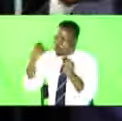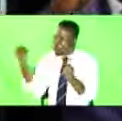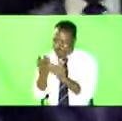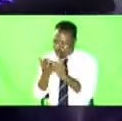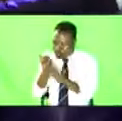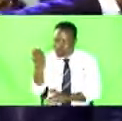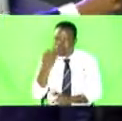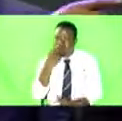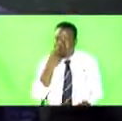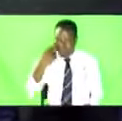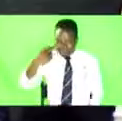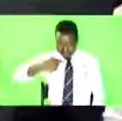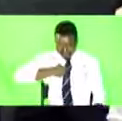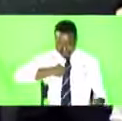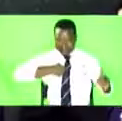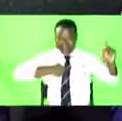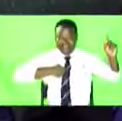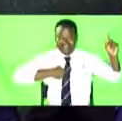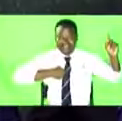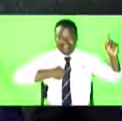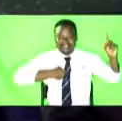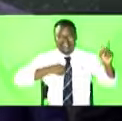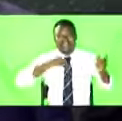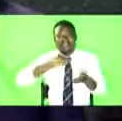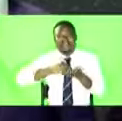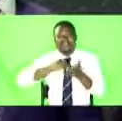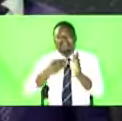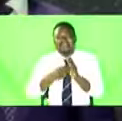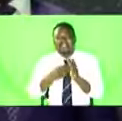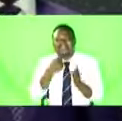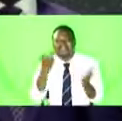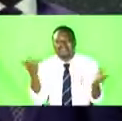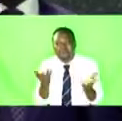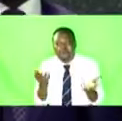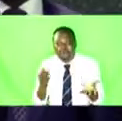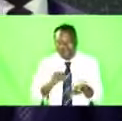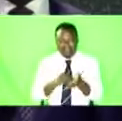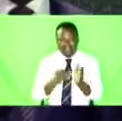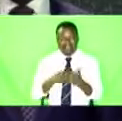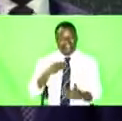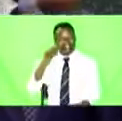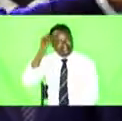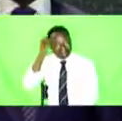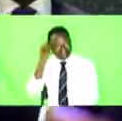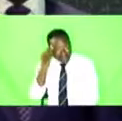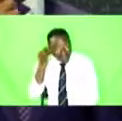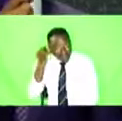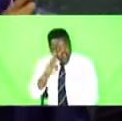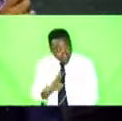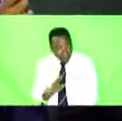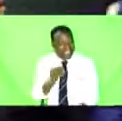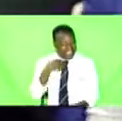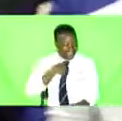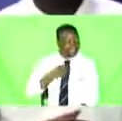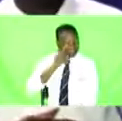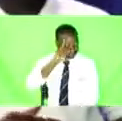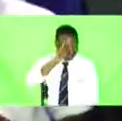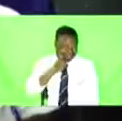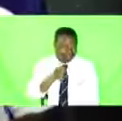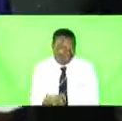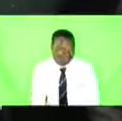except through me. Now, he is either a lunatic or he knows what he's saying.